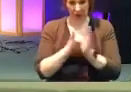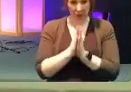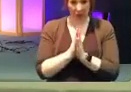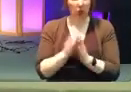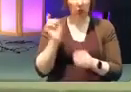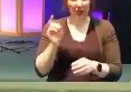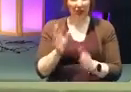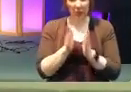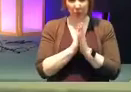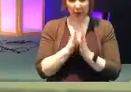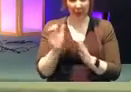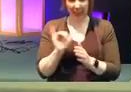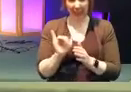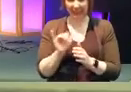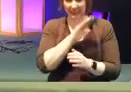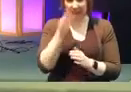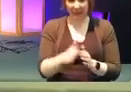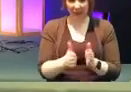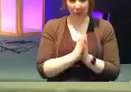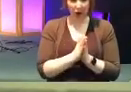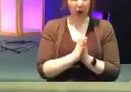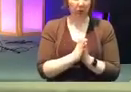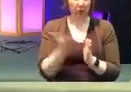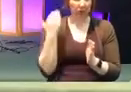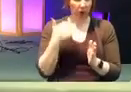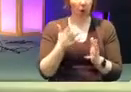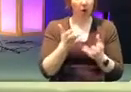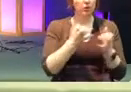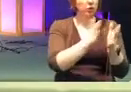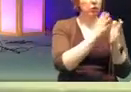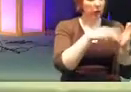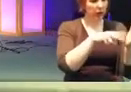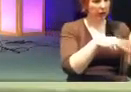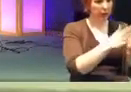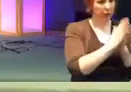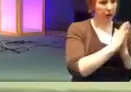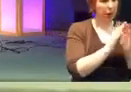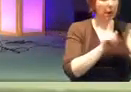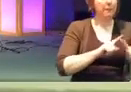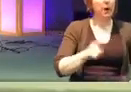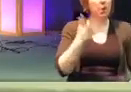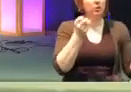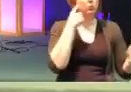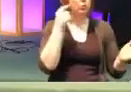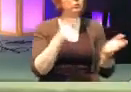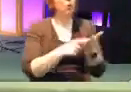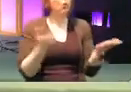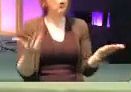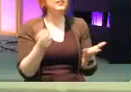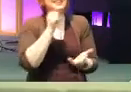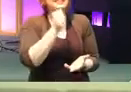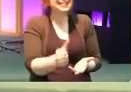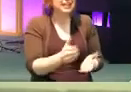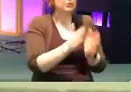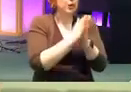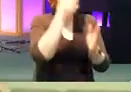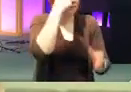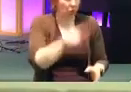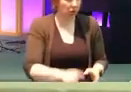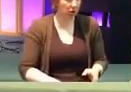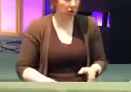pray like we've never prayed before. Now, I'm going to read the prayer in just a minute, but I want you to notice what they did not pray. The early church did not